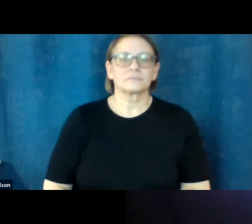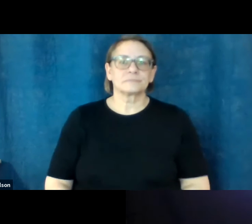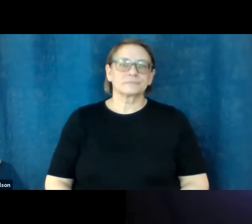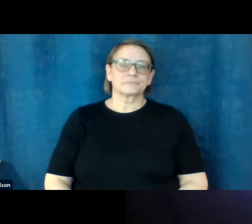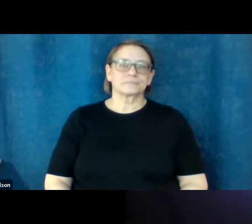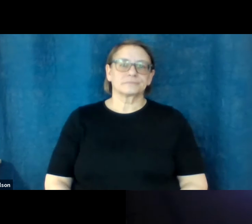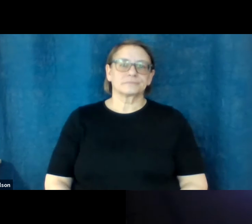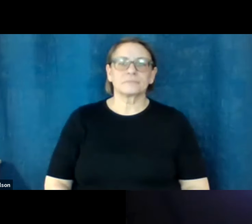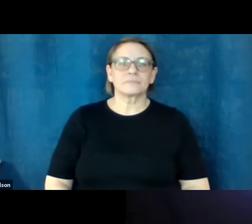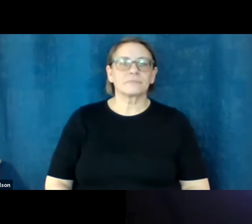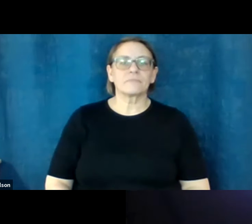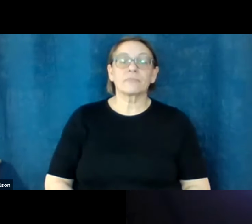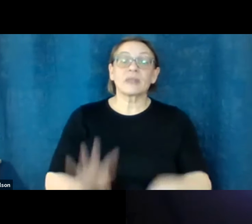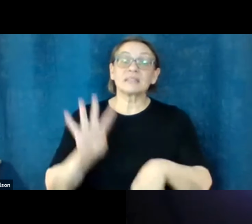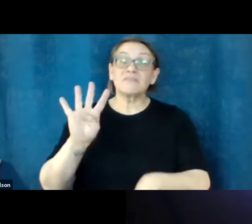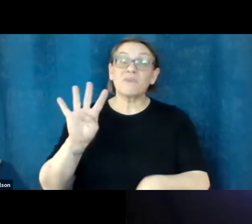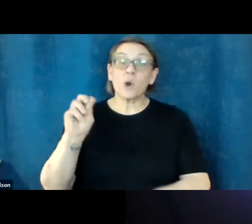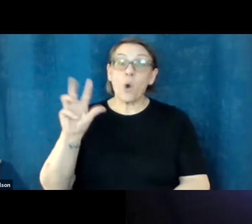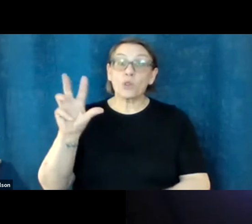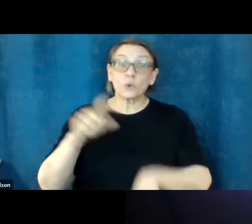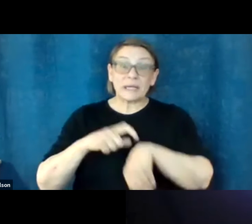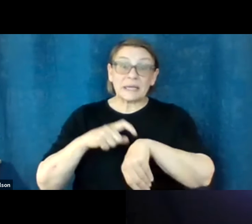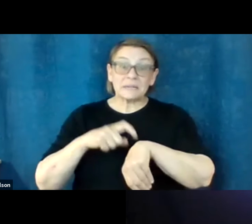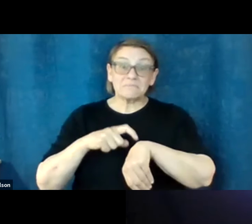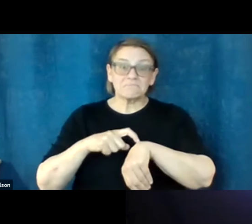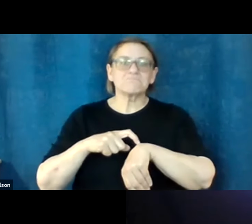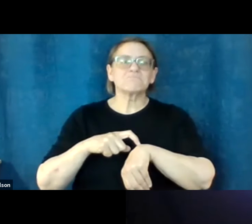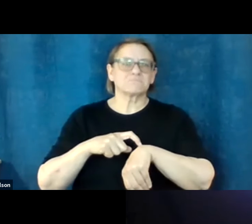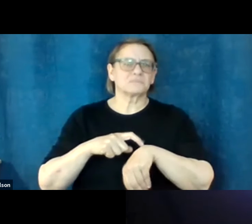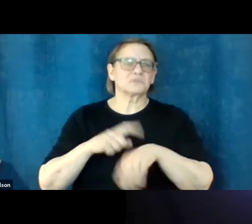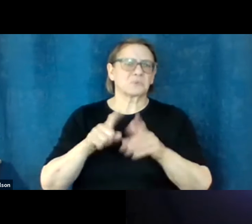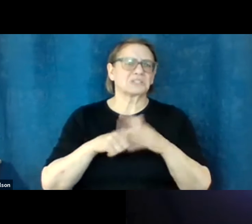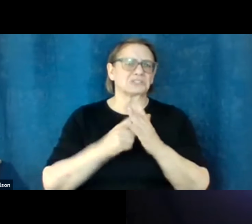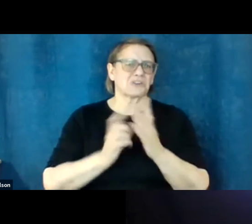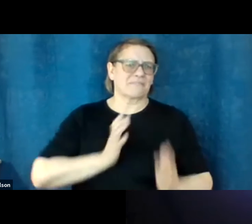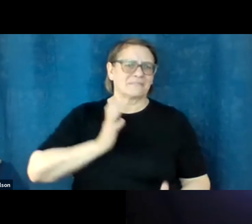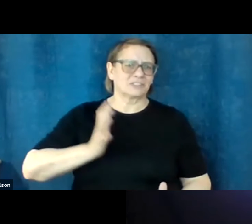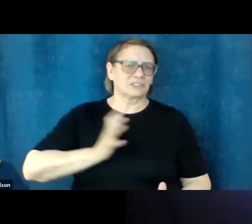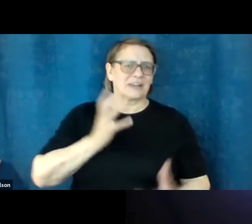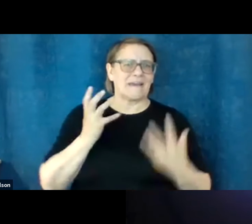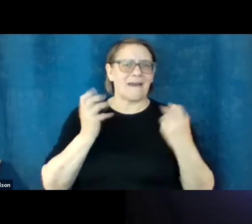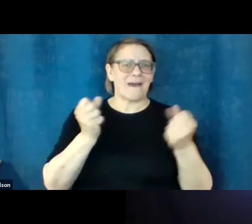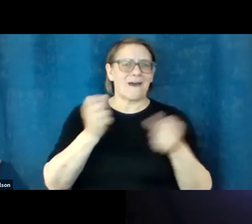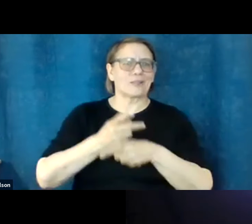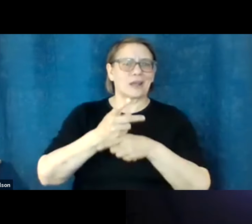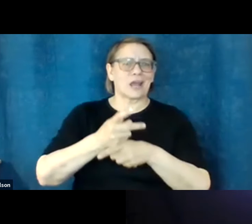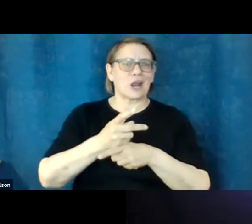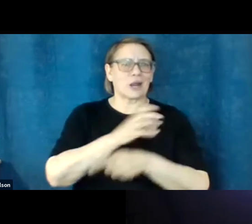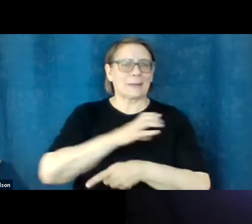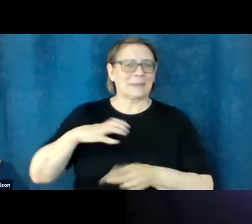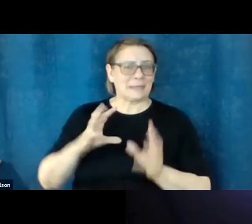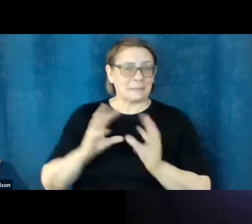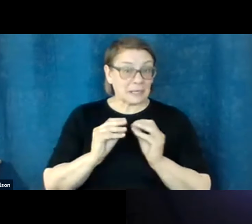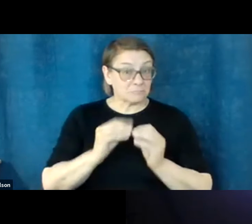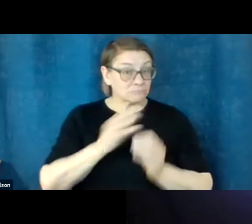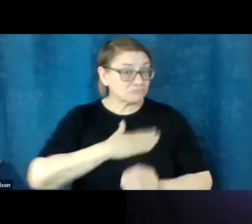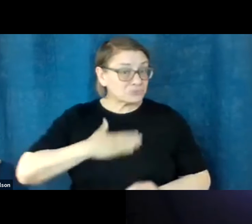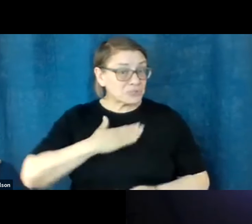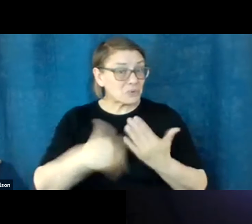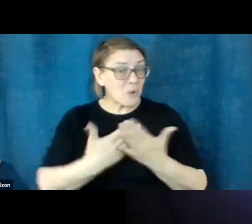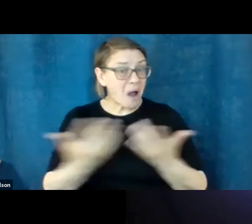All right, it's 4.03, so we can officially begin the Health Care Committee meeting. I appreciate everyone